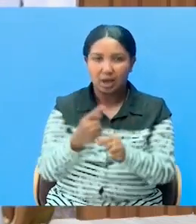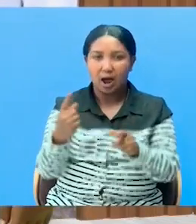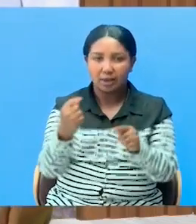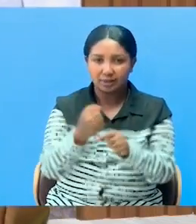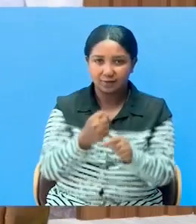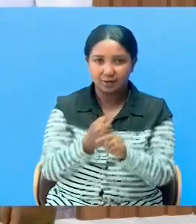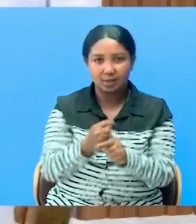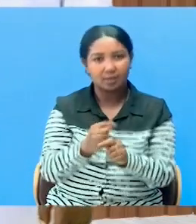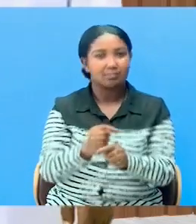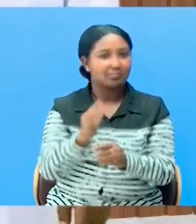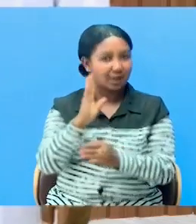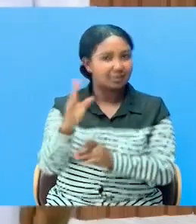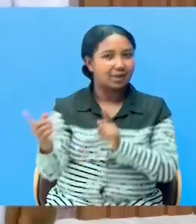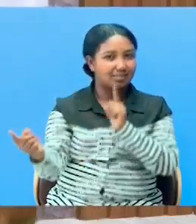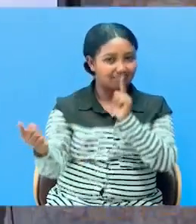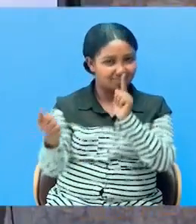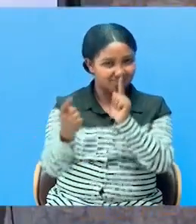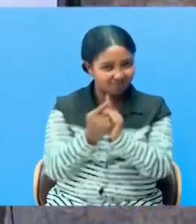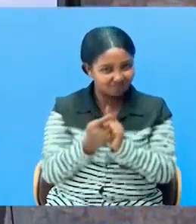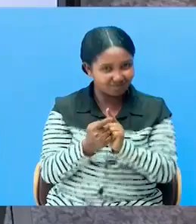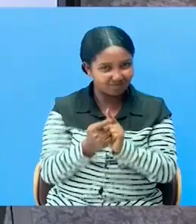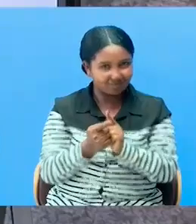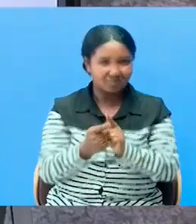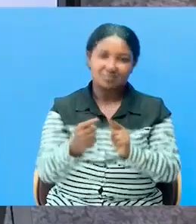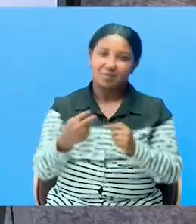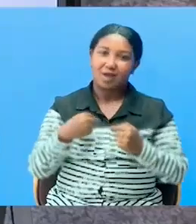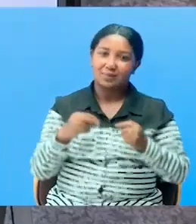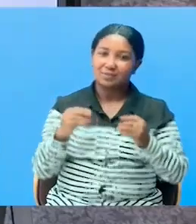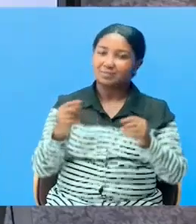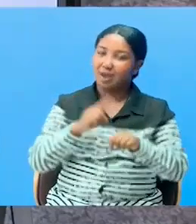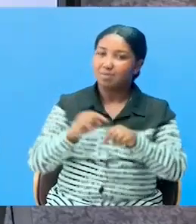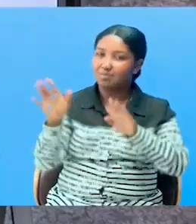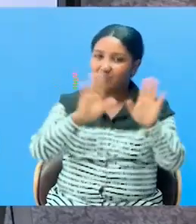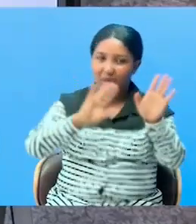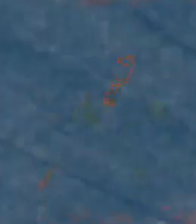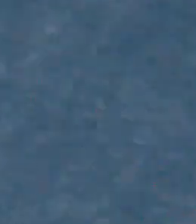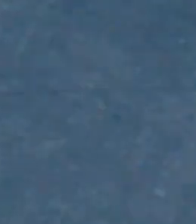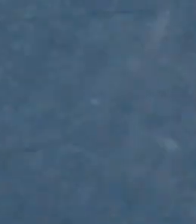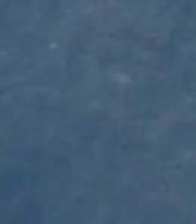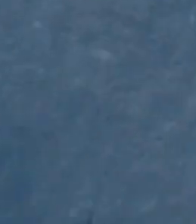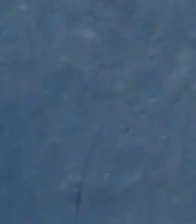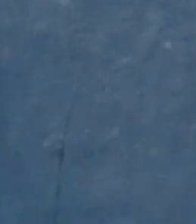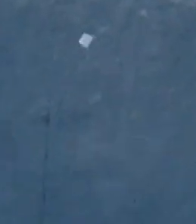activity. We'll see in the next day. Have a nice time. Thank you very much.